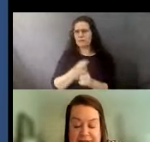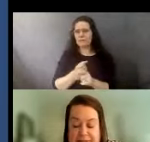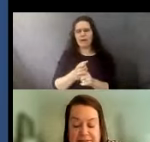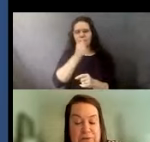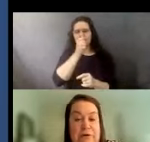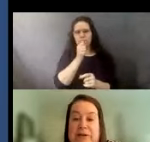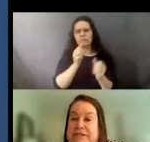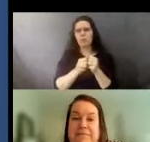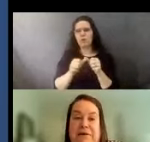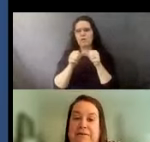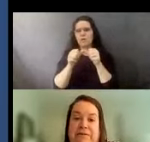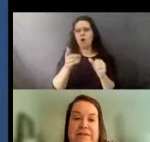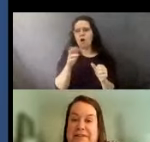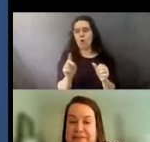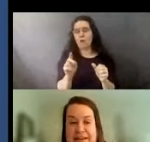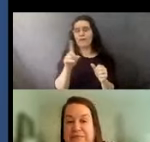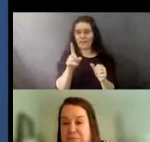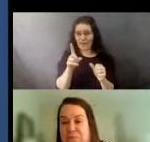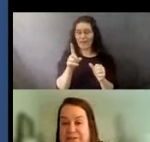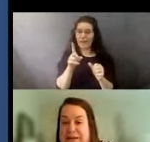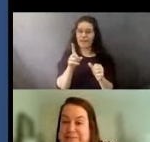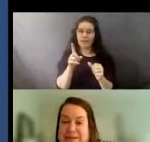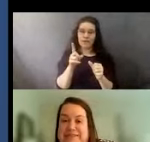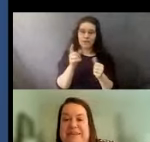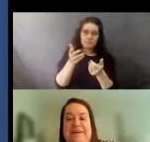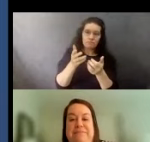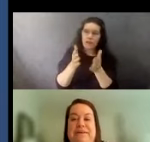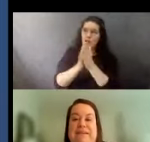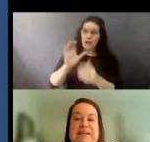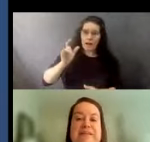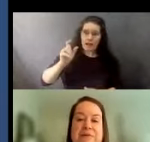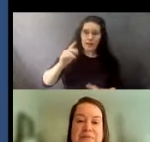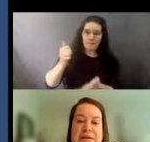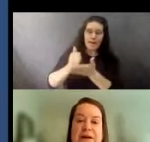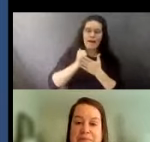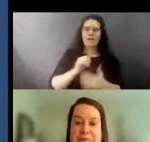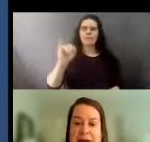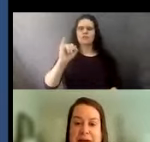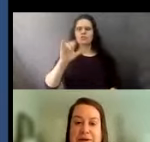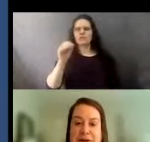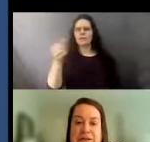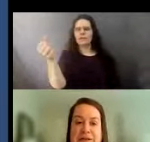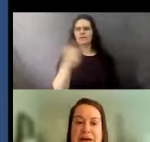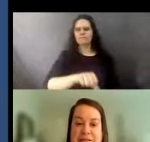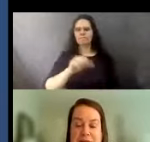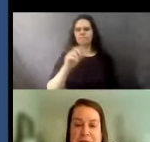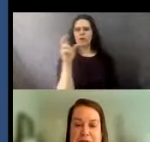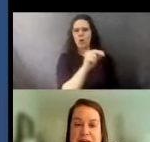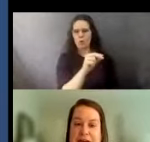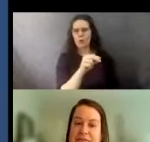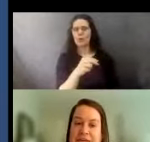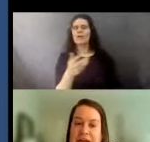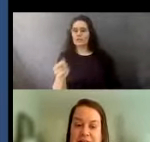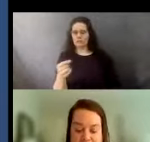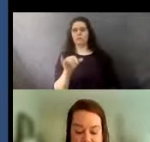I don't know what to say about other than watch that space, because I think it's going to become a real battleground as people try